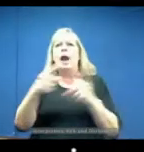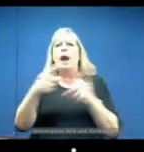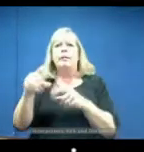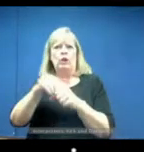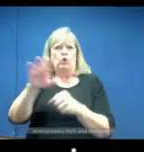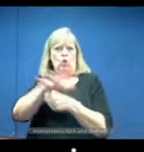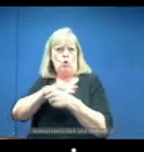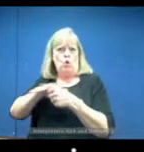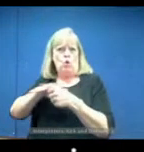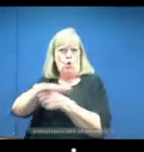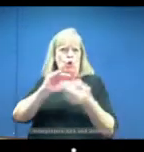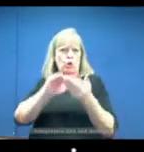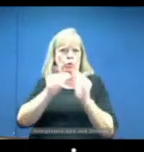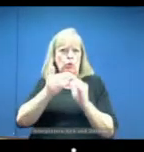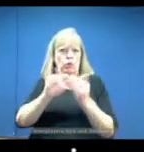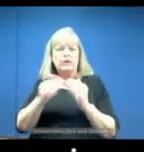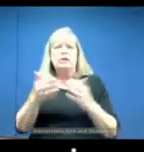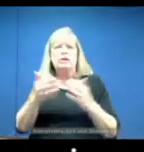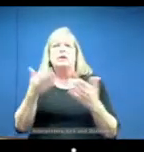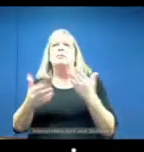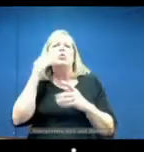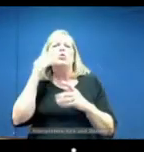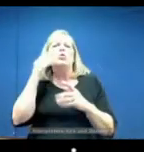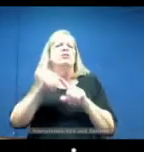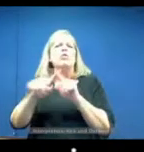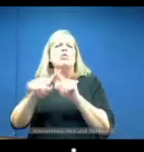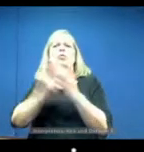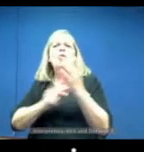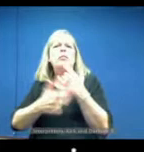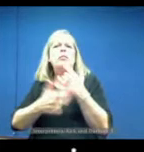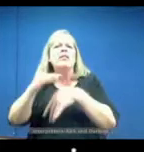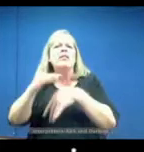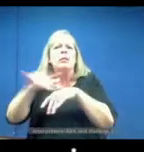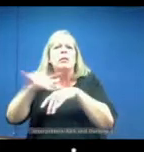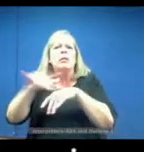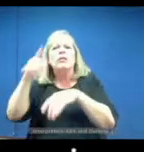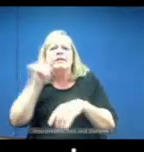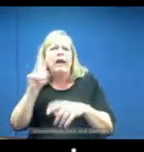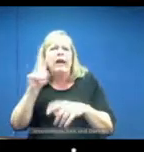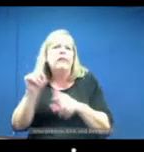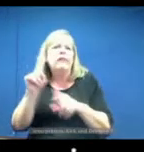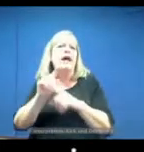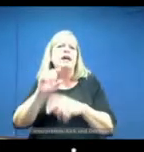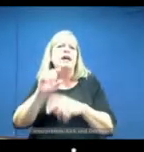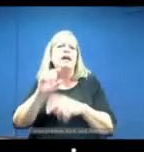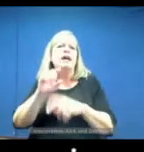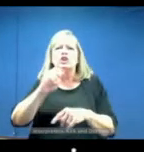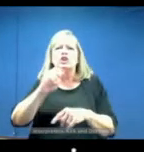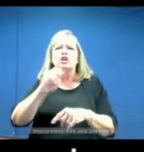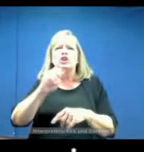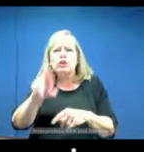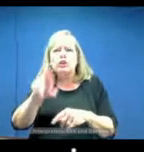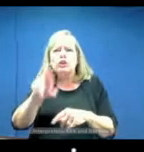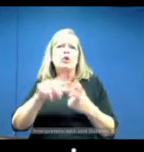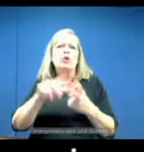know of batterer intervention programs, shelters, or restraining order clinics.